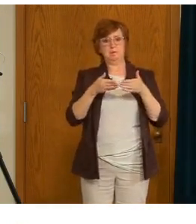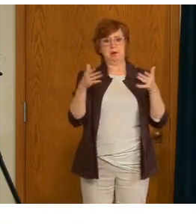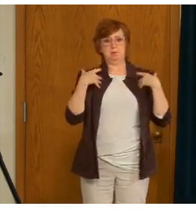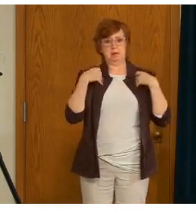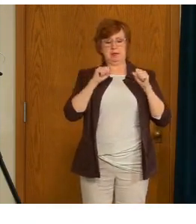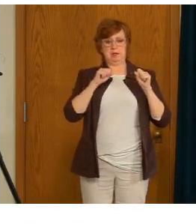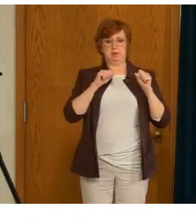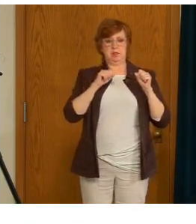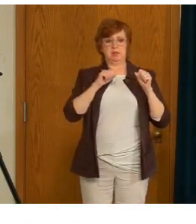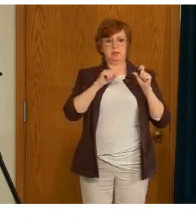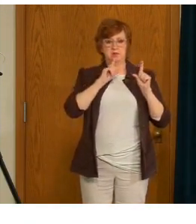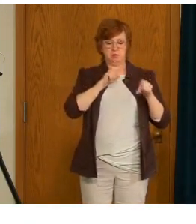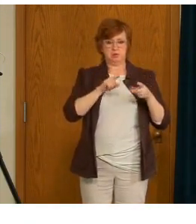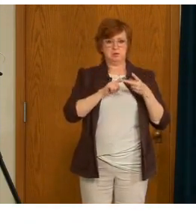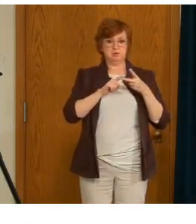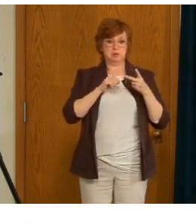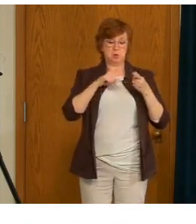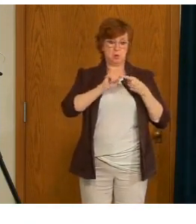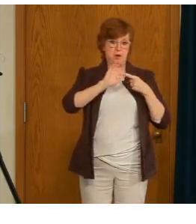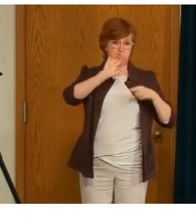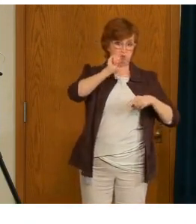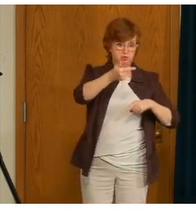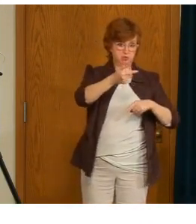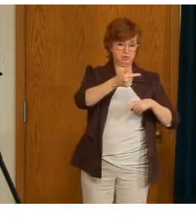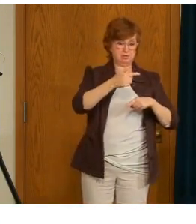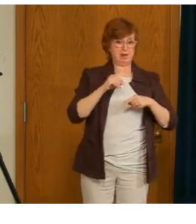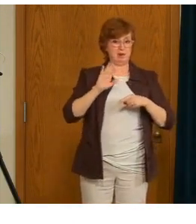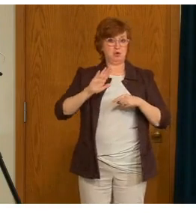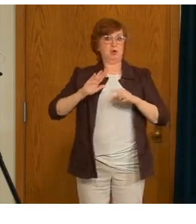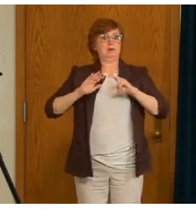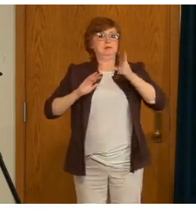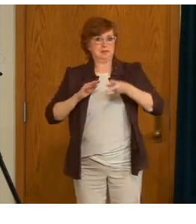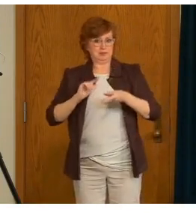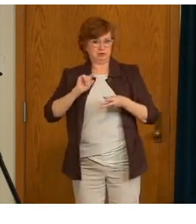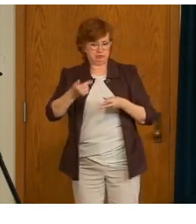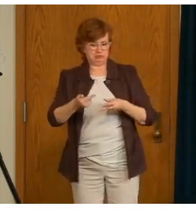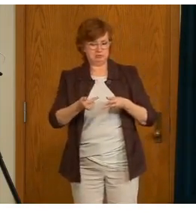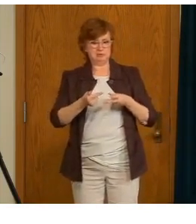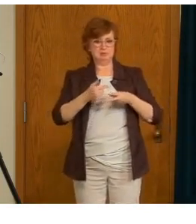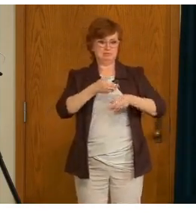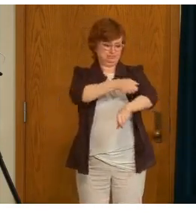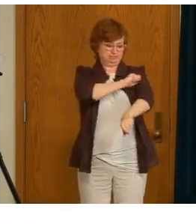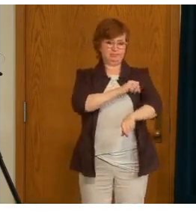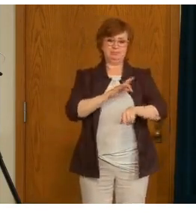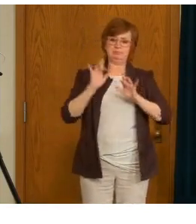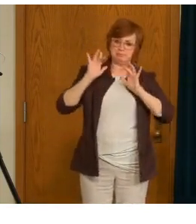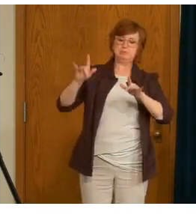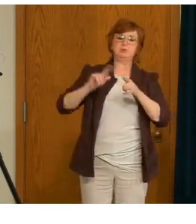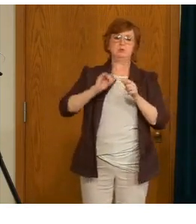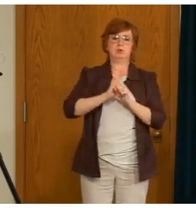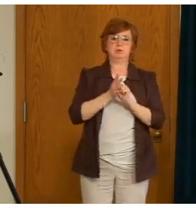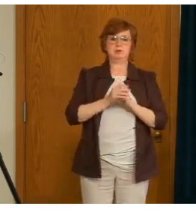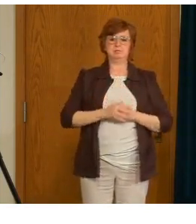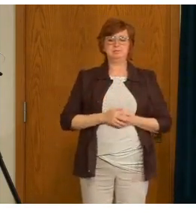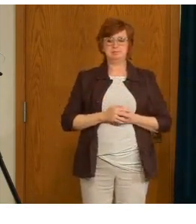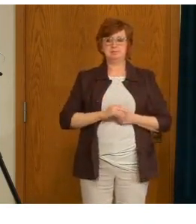it's when it's your second turn, roll up your sleeves and stick it to COVID. Scott?